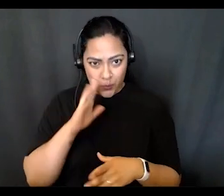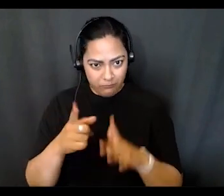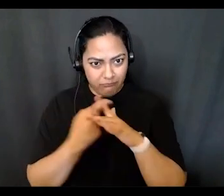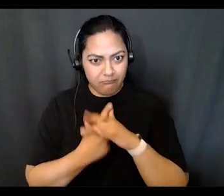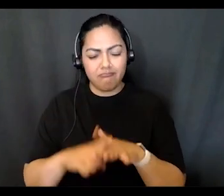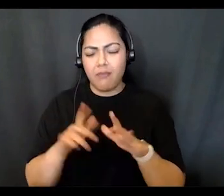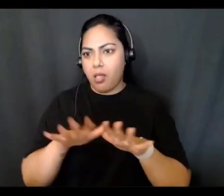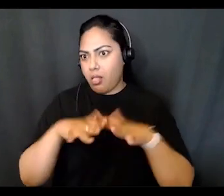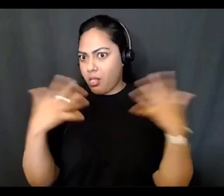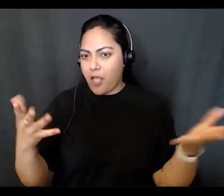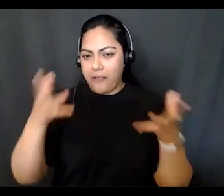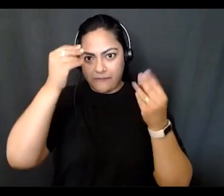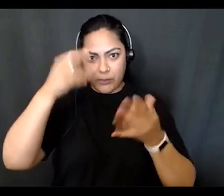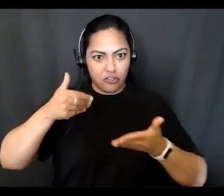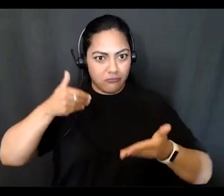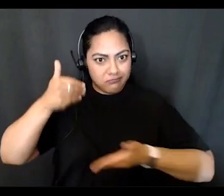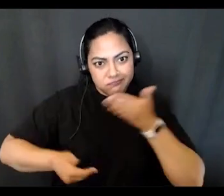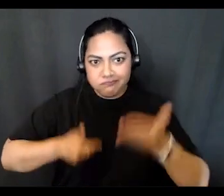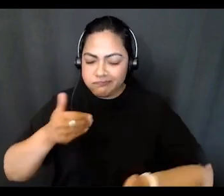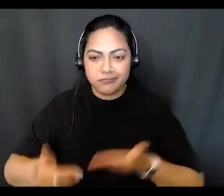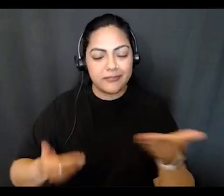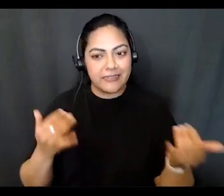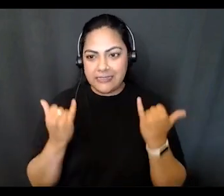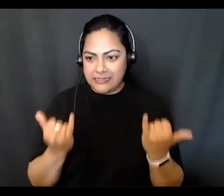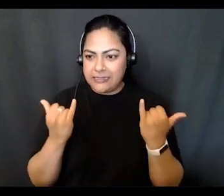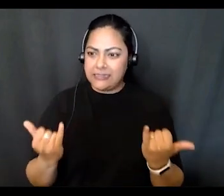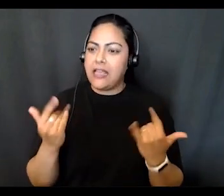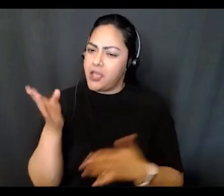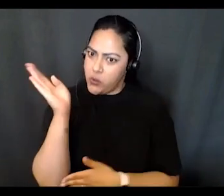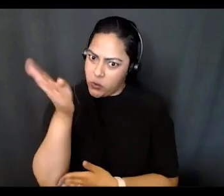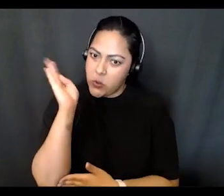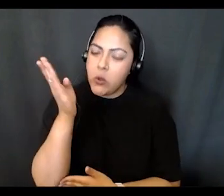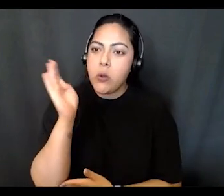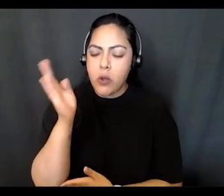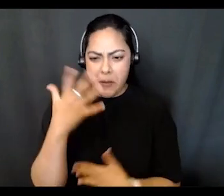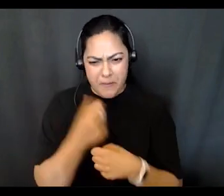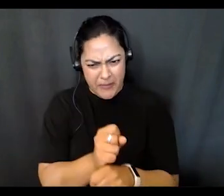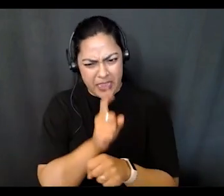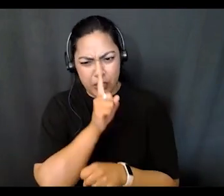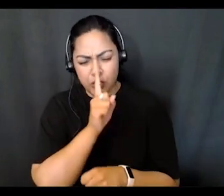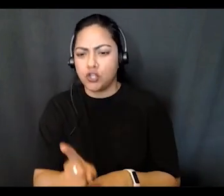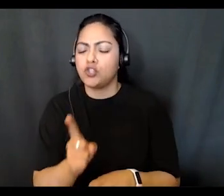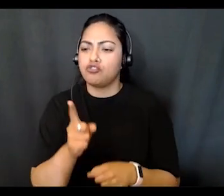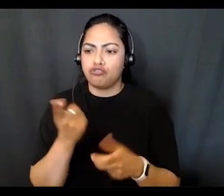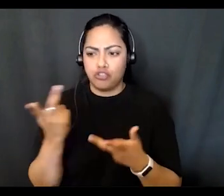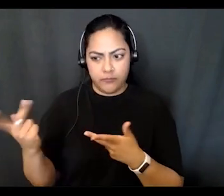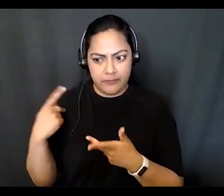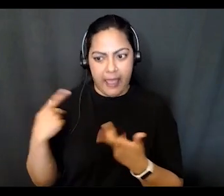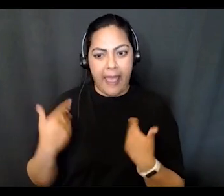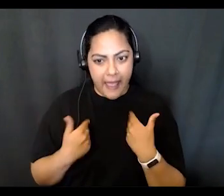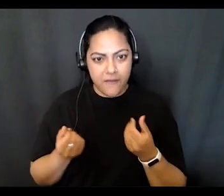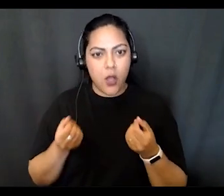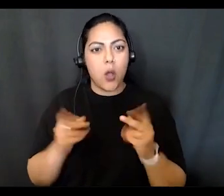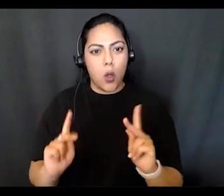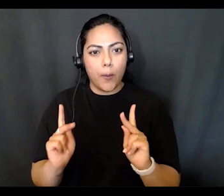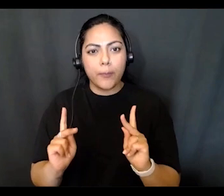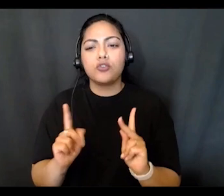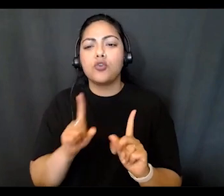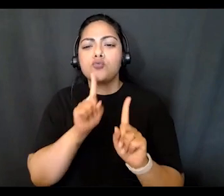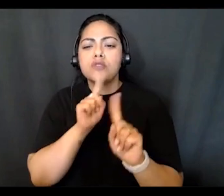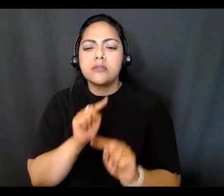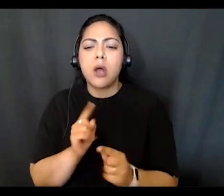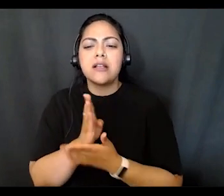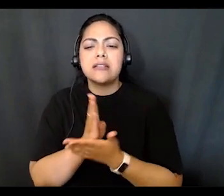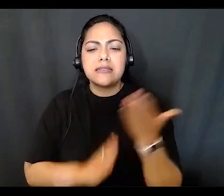We have a lot to get through today, and I want to make sure we have an opportunity to respond to some of